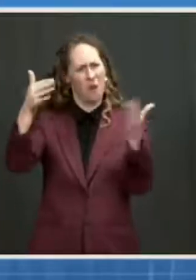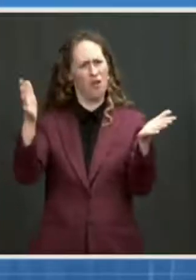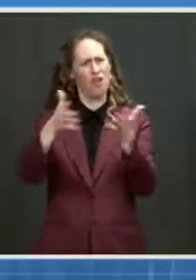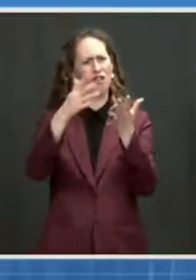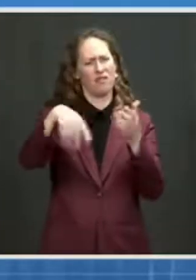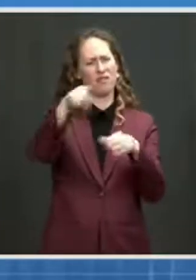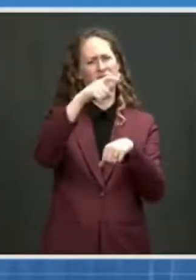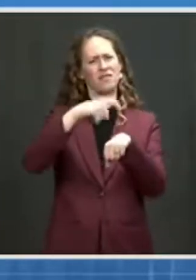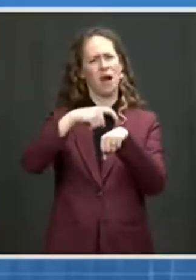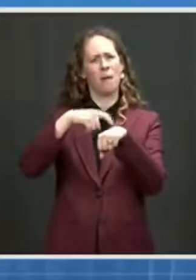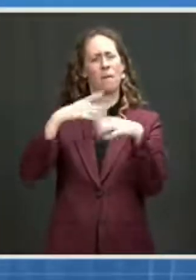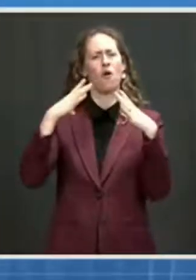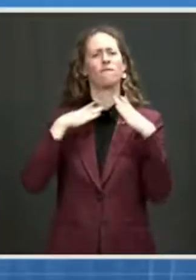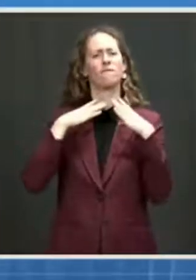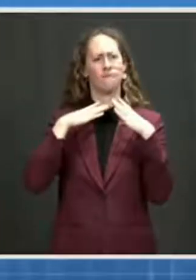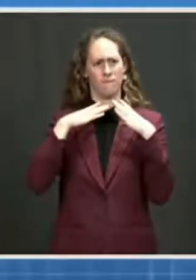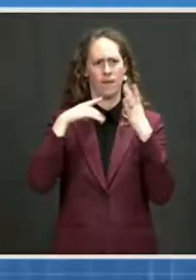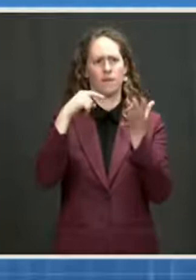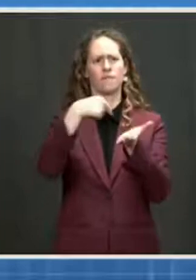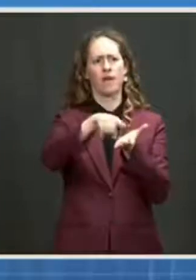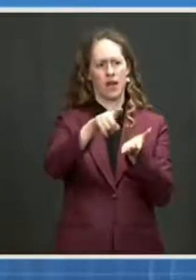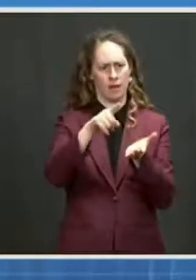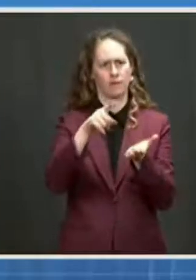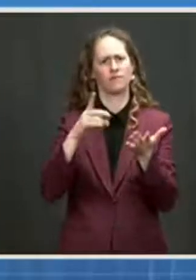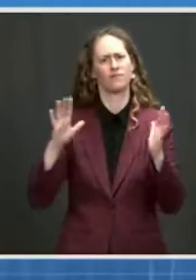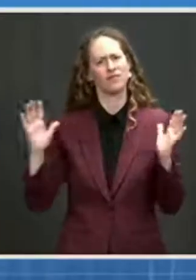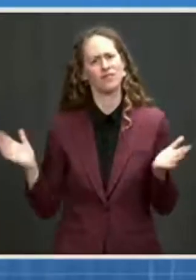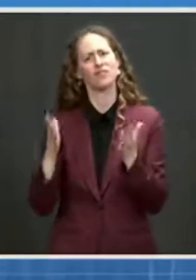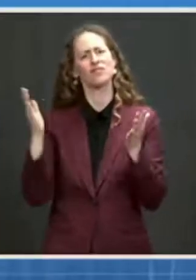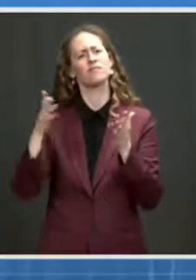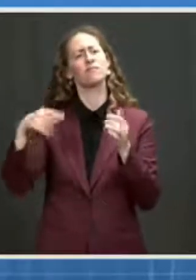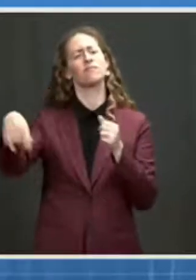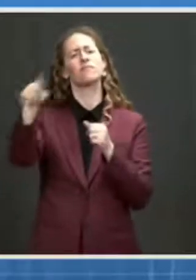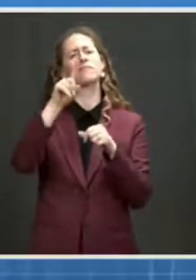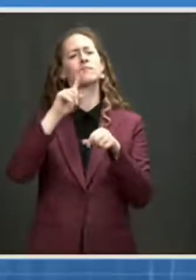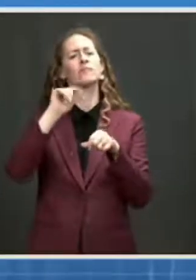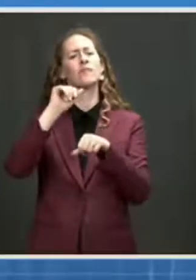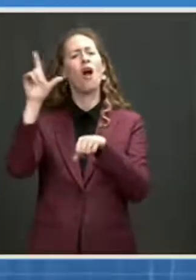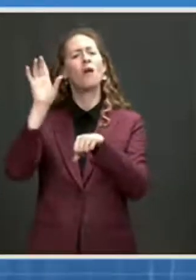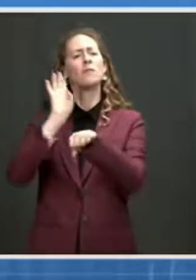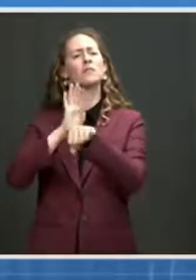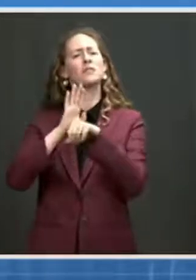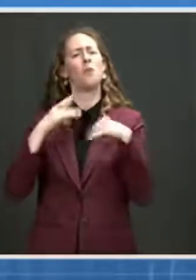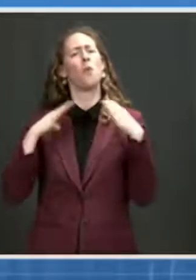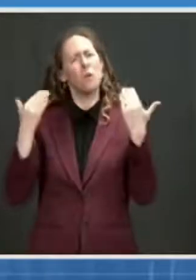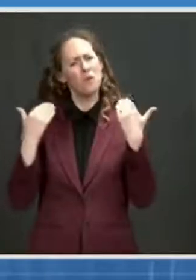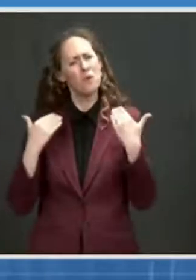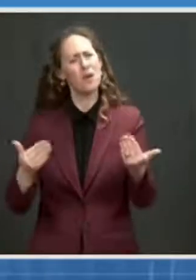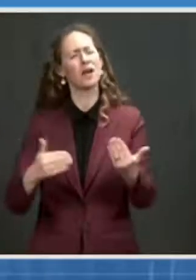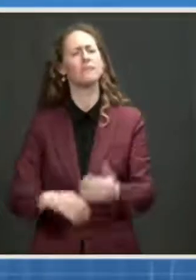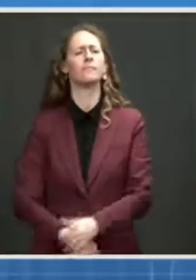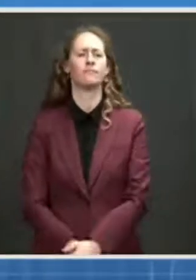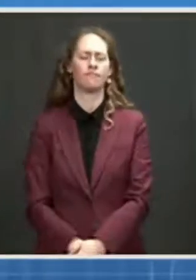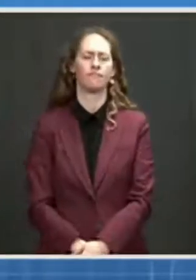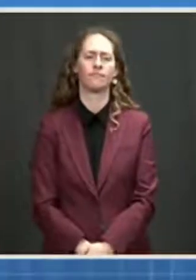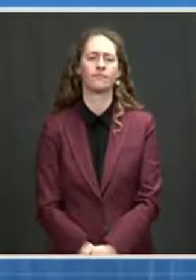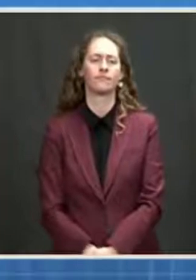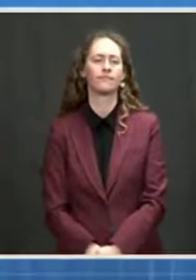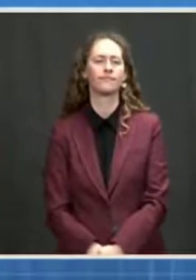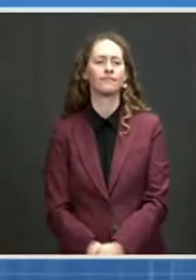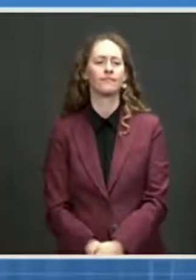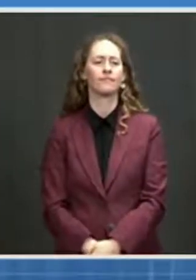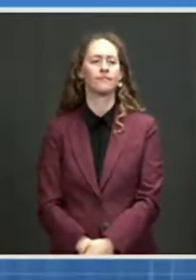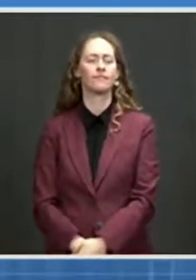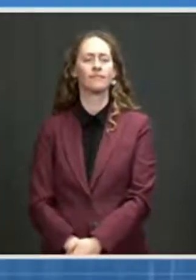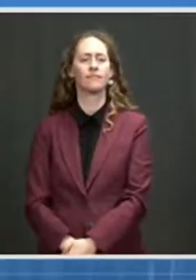in the country to do the same. And second, last week, the president announced that through July 4th, the